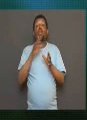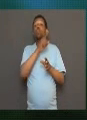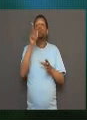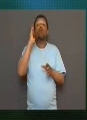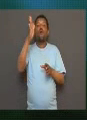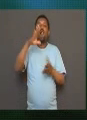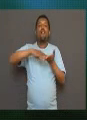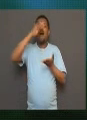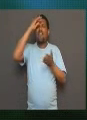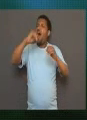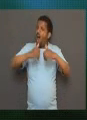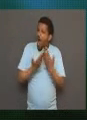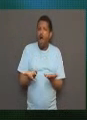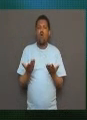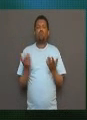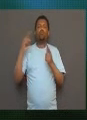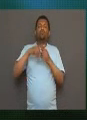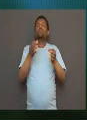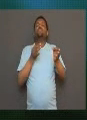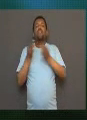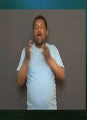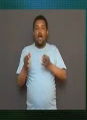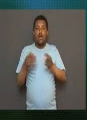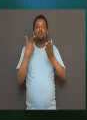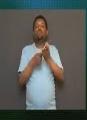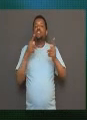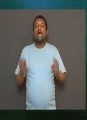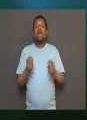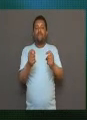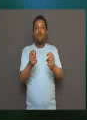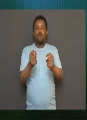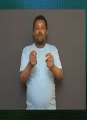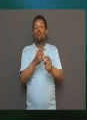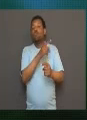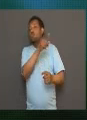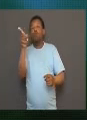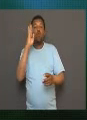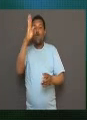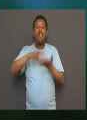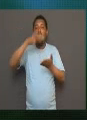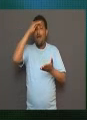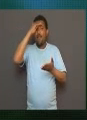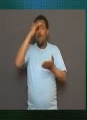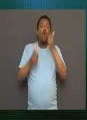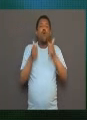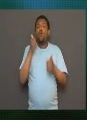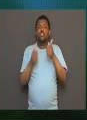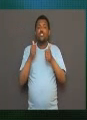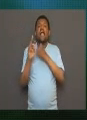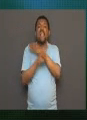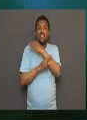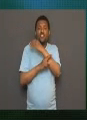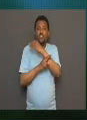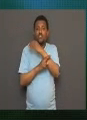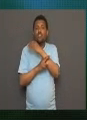learn how to describe this technique, and you will learn which